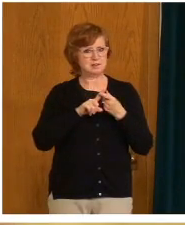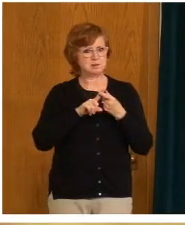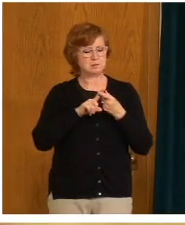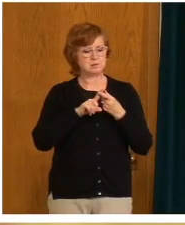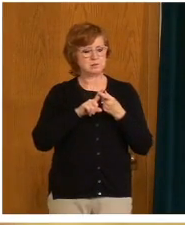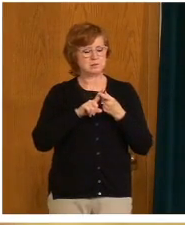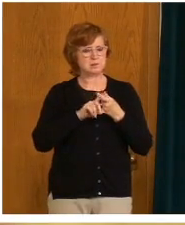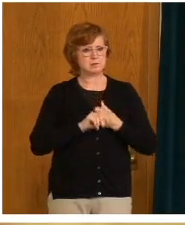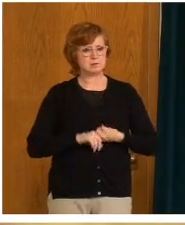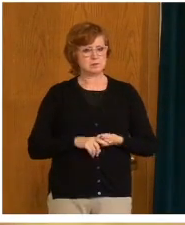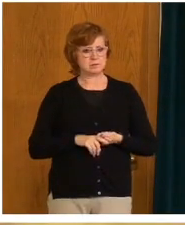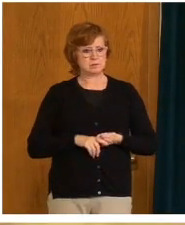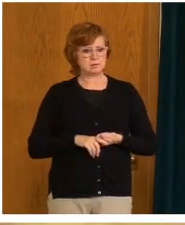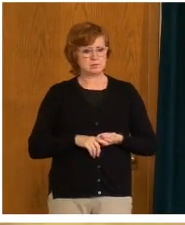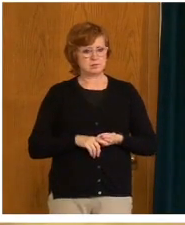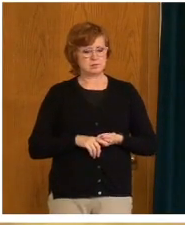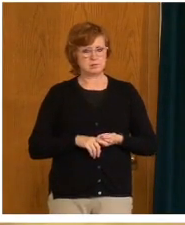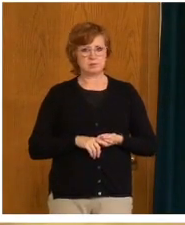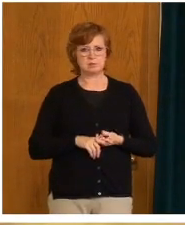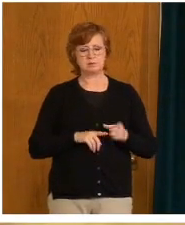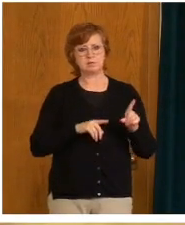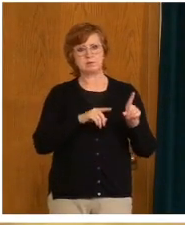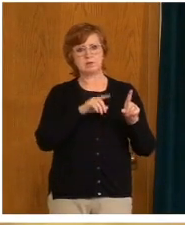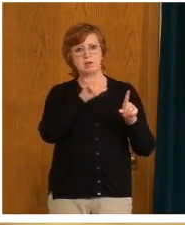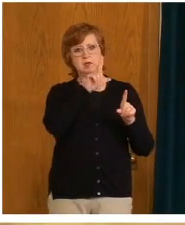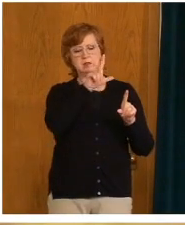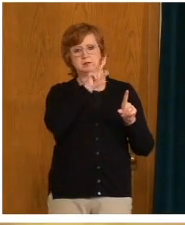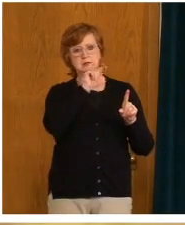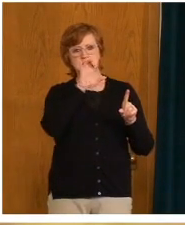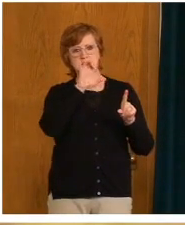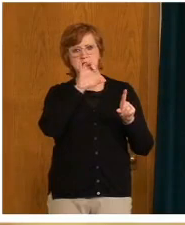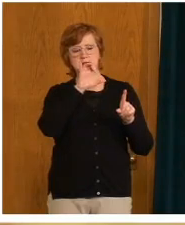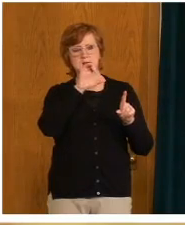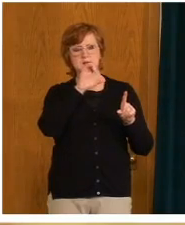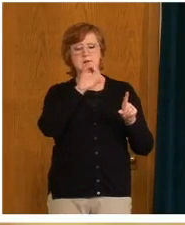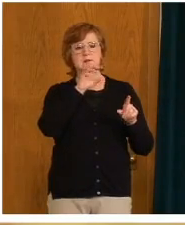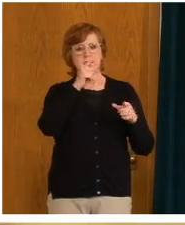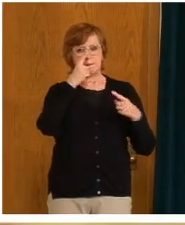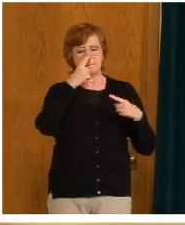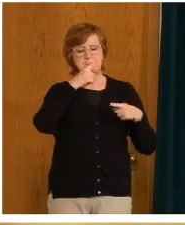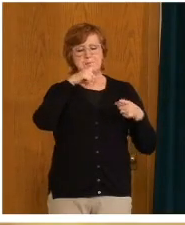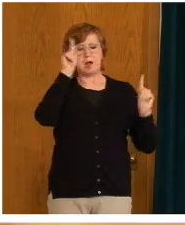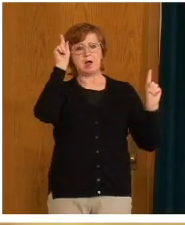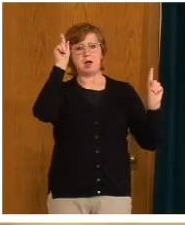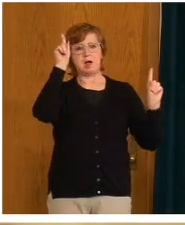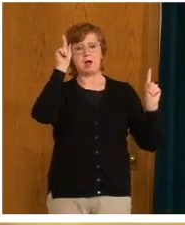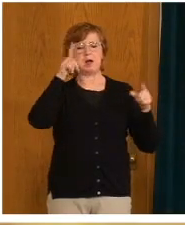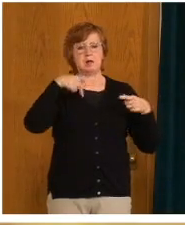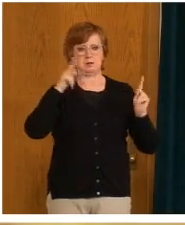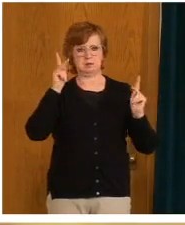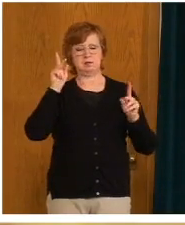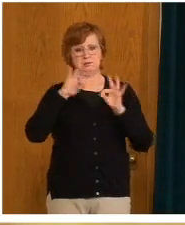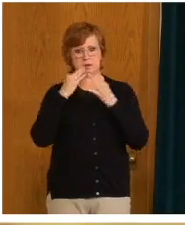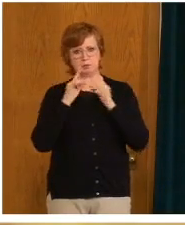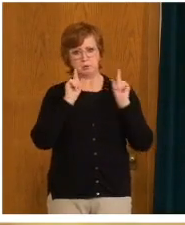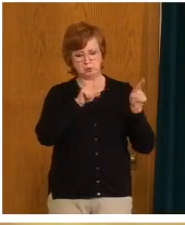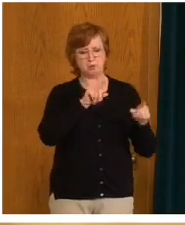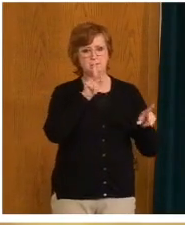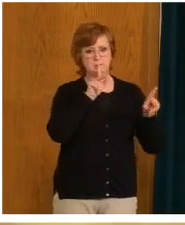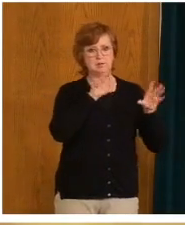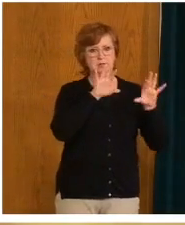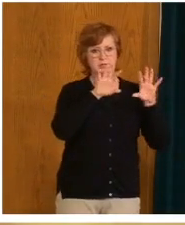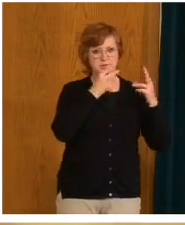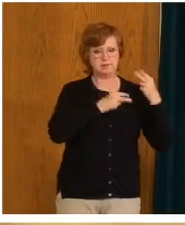restrictions around access to our long-term care homes some time ago, to allow families to go in and visit their loved ones in long-term care homes. And I can